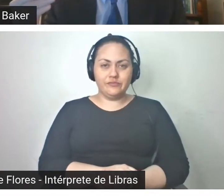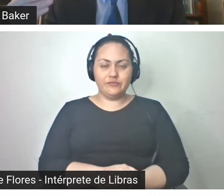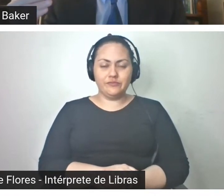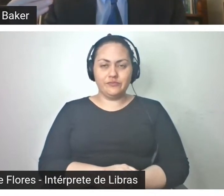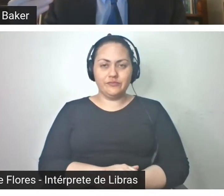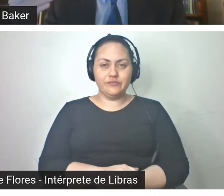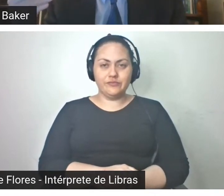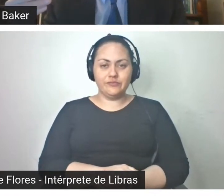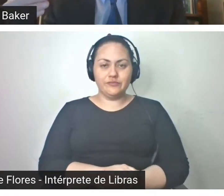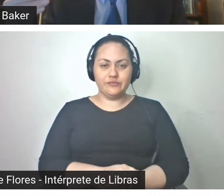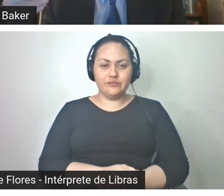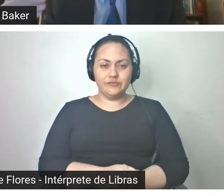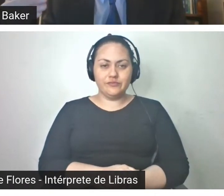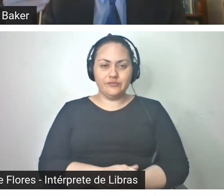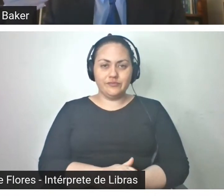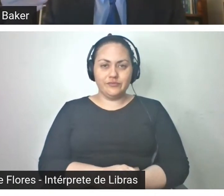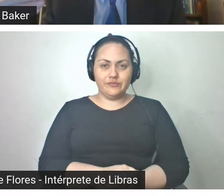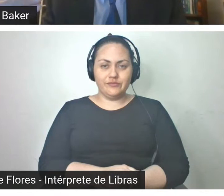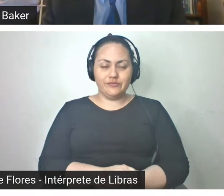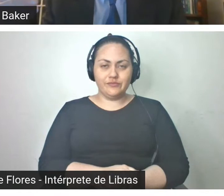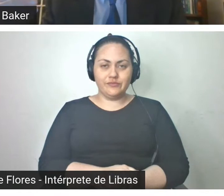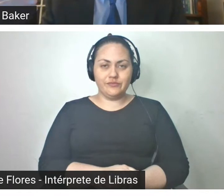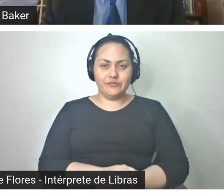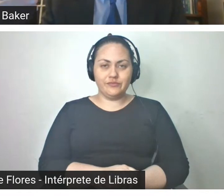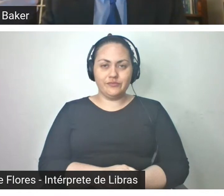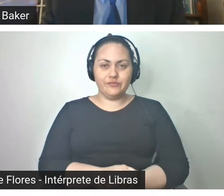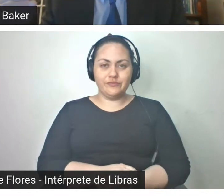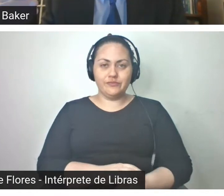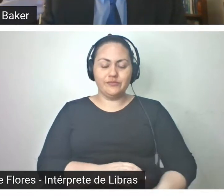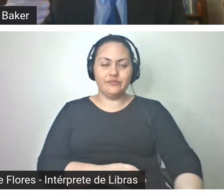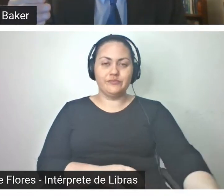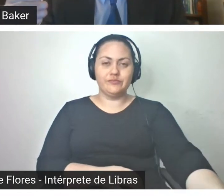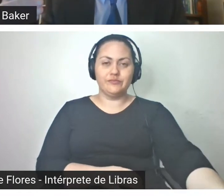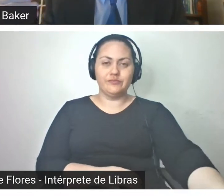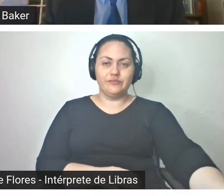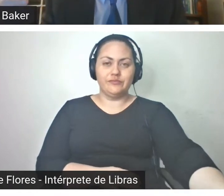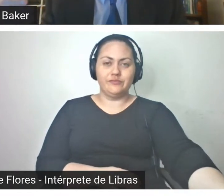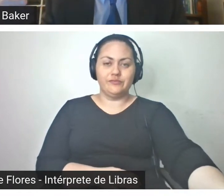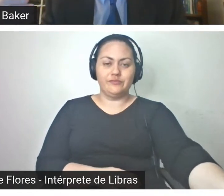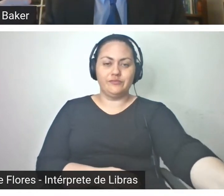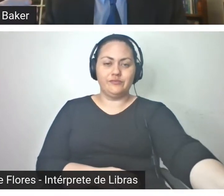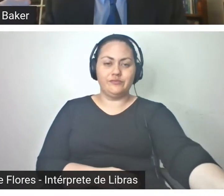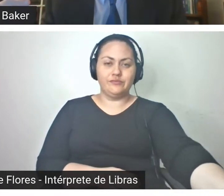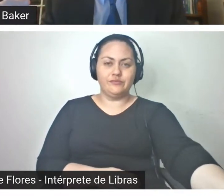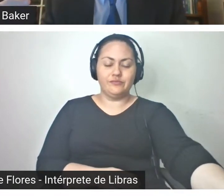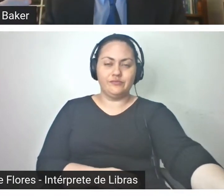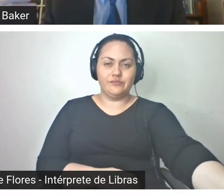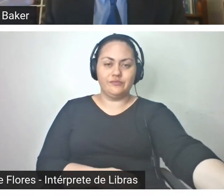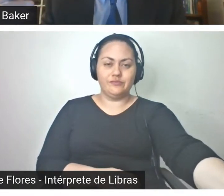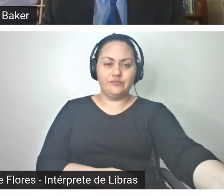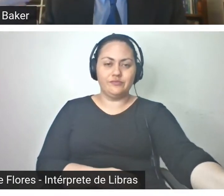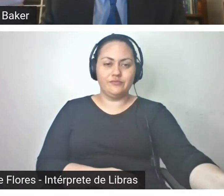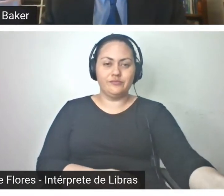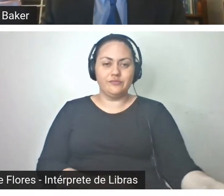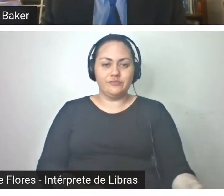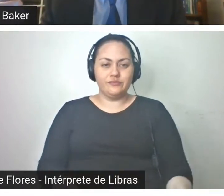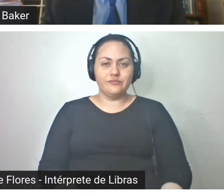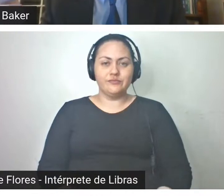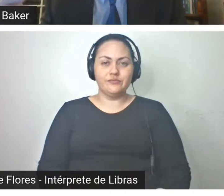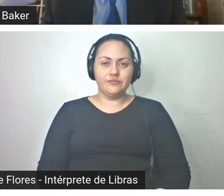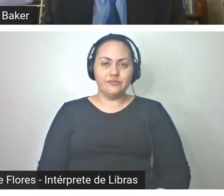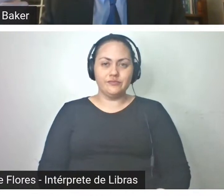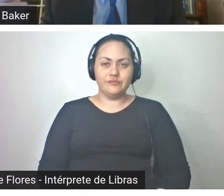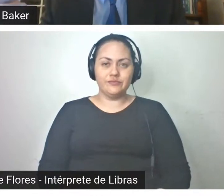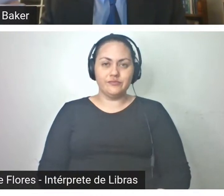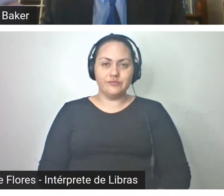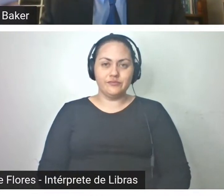our leading media outlets, are much more connected with our education, either private schools